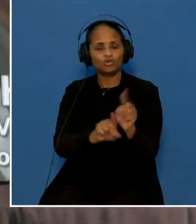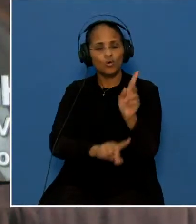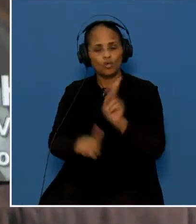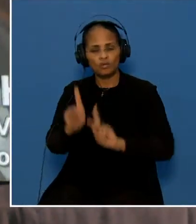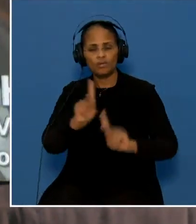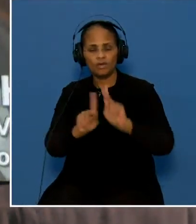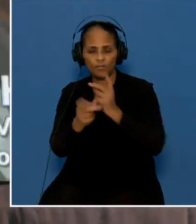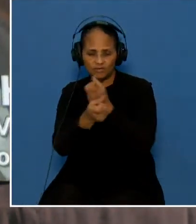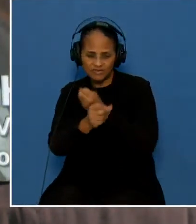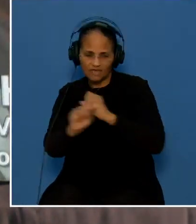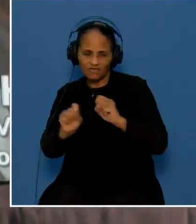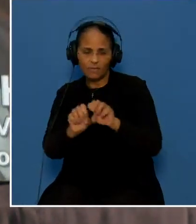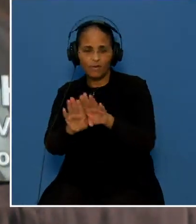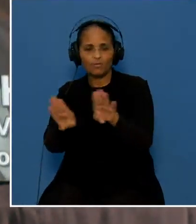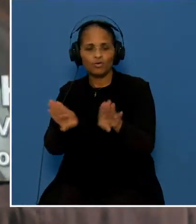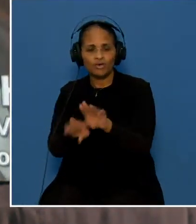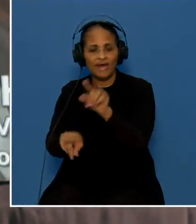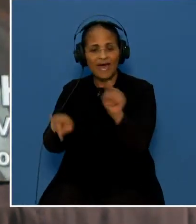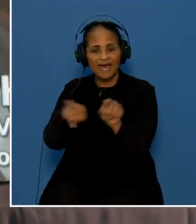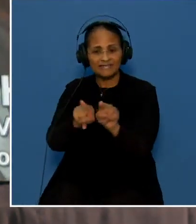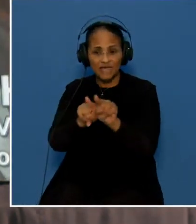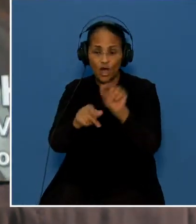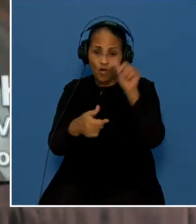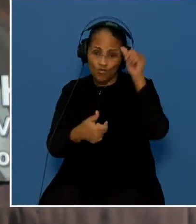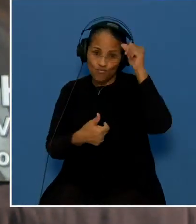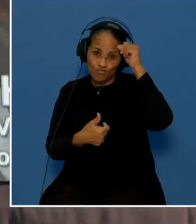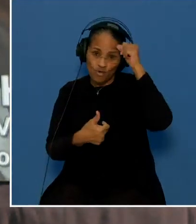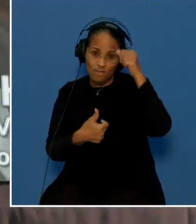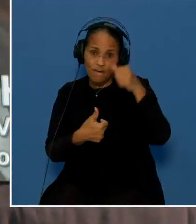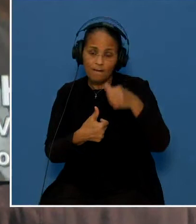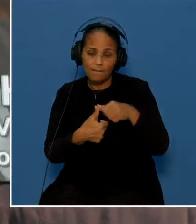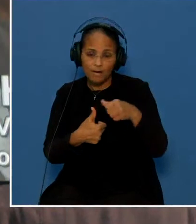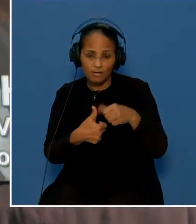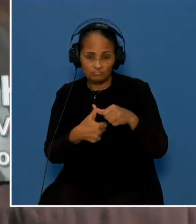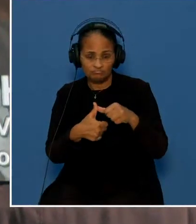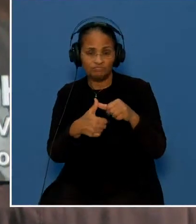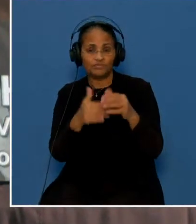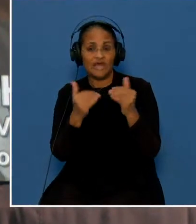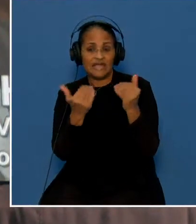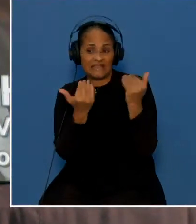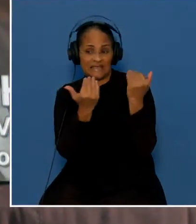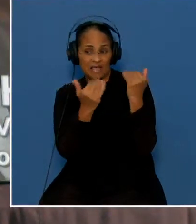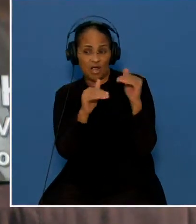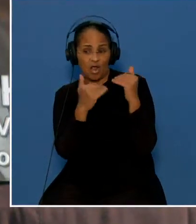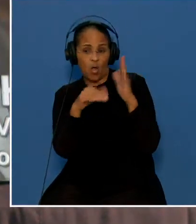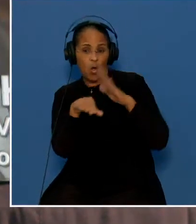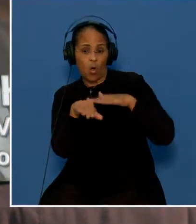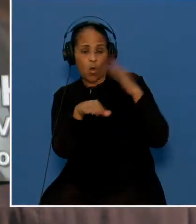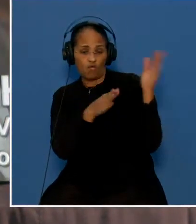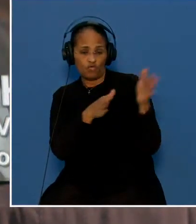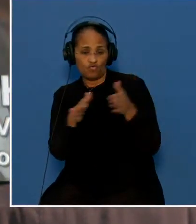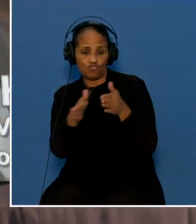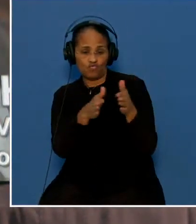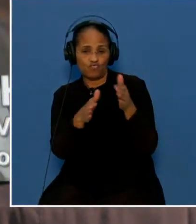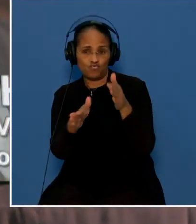safety, Bermuda, as a reminder, the curfew is still in effect until January 4th. So